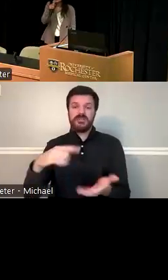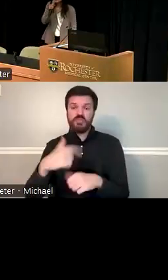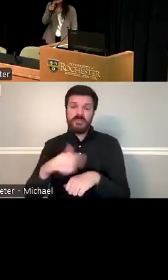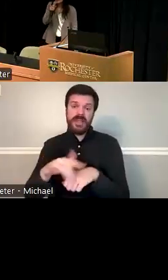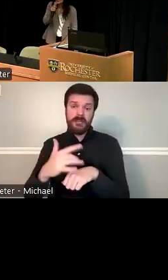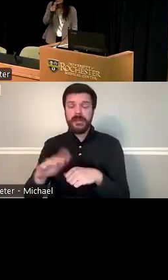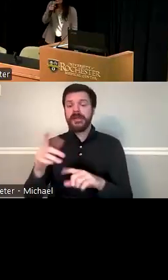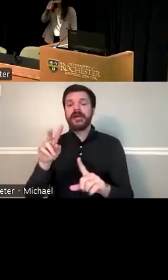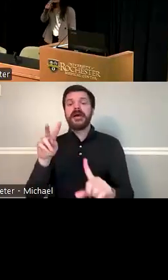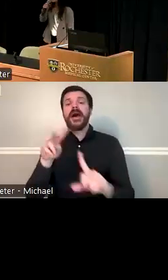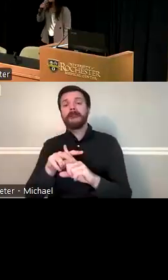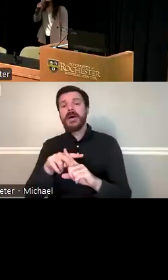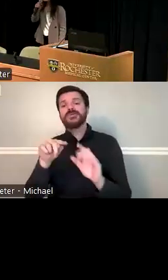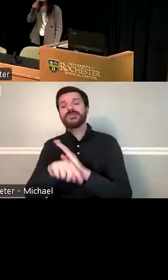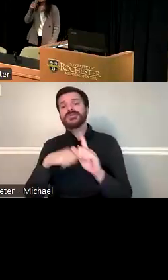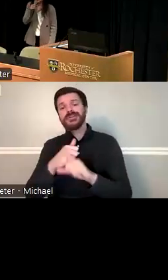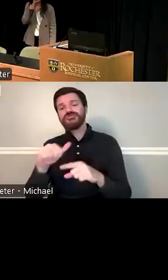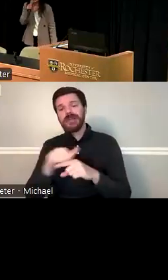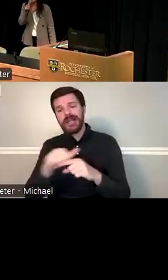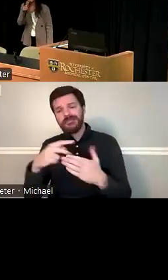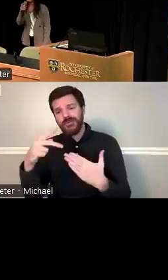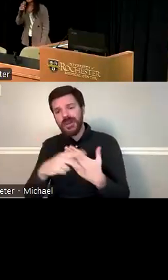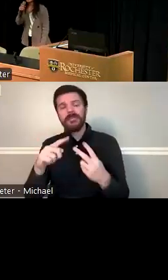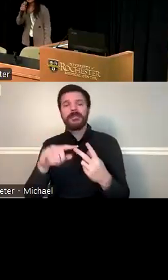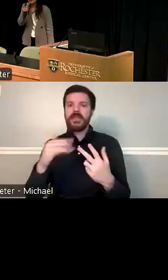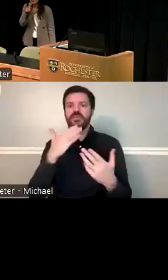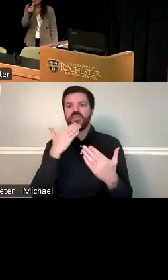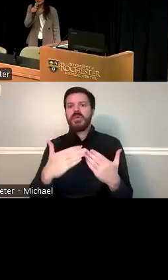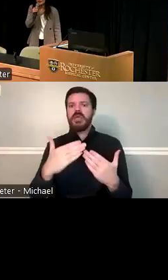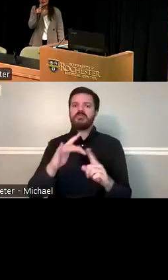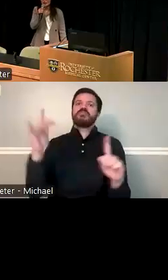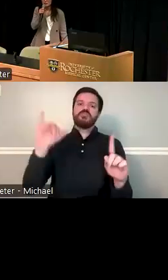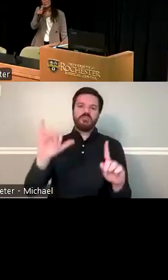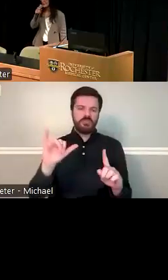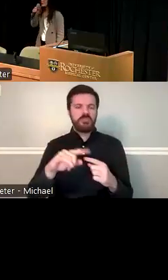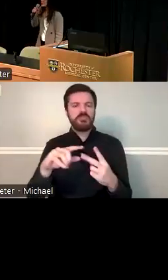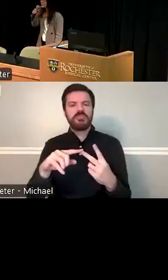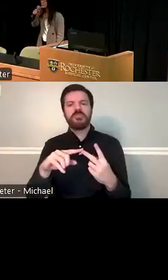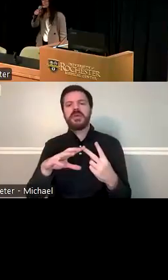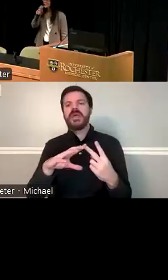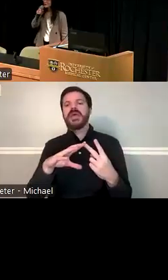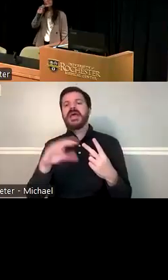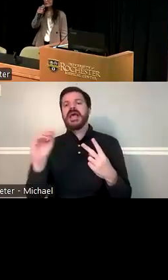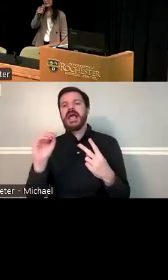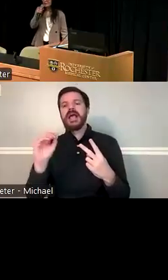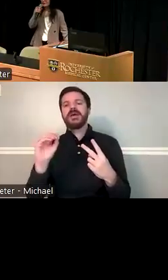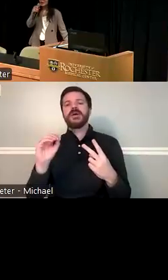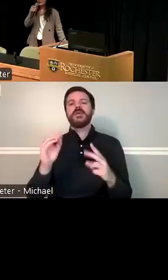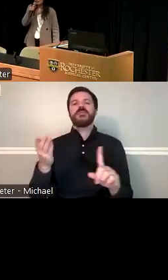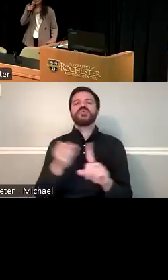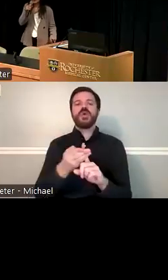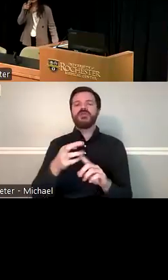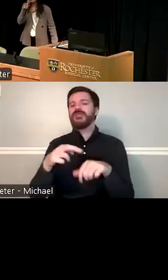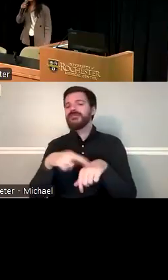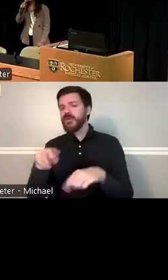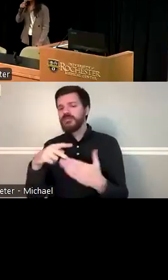Applied Suicide Intervention Training Program that's well regarded, and the Question, Persuade, and Refer program too that